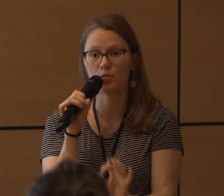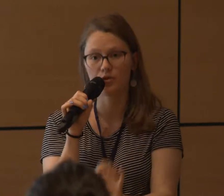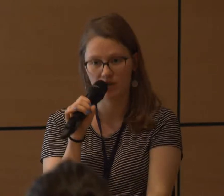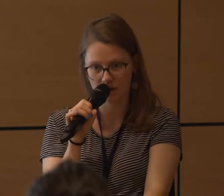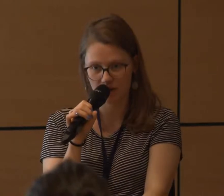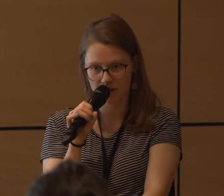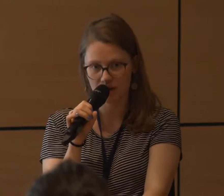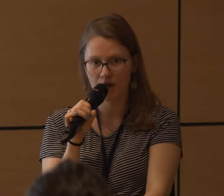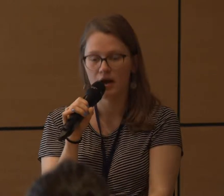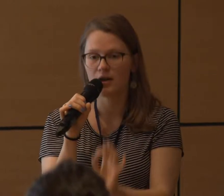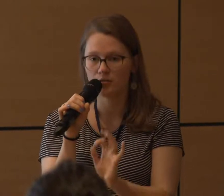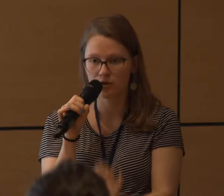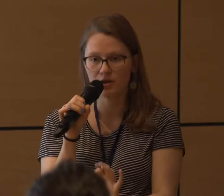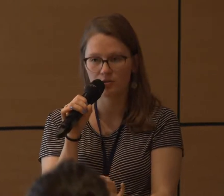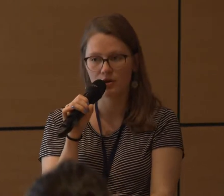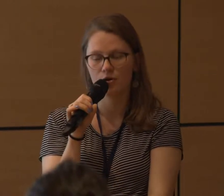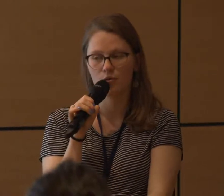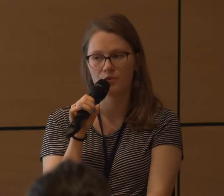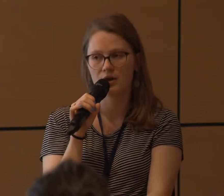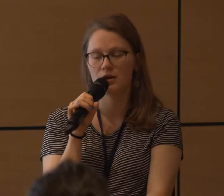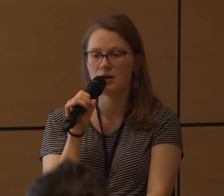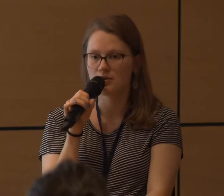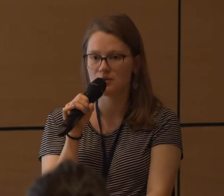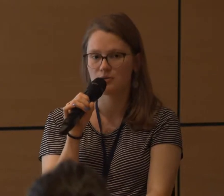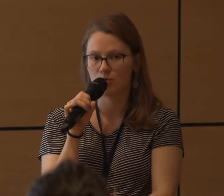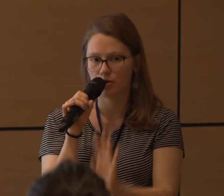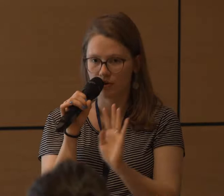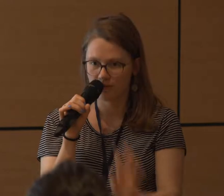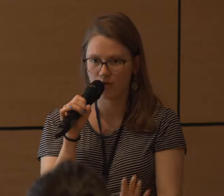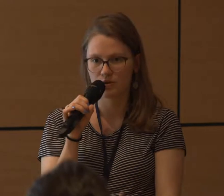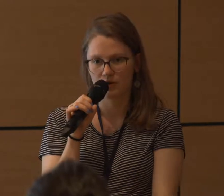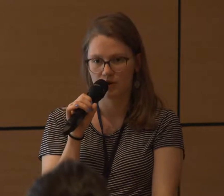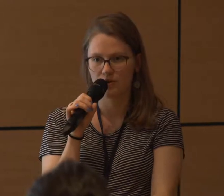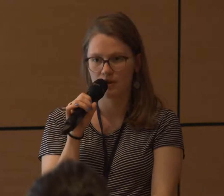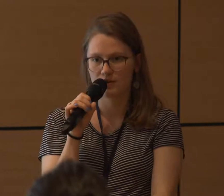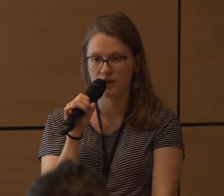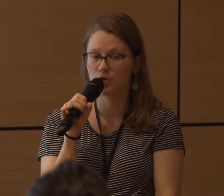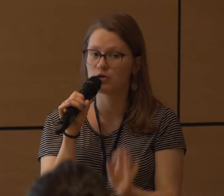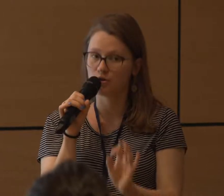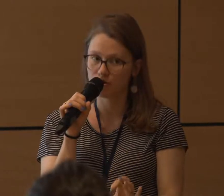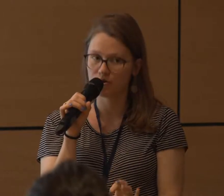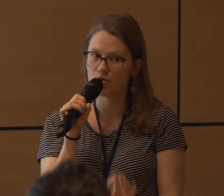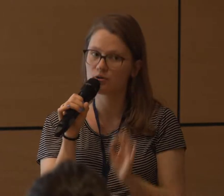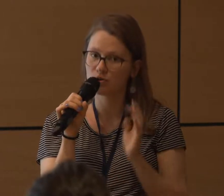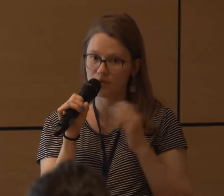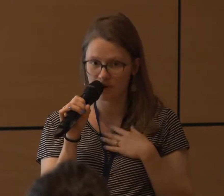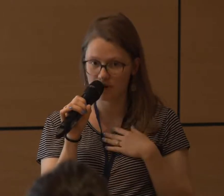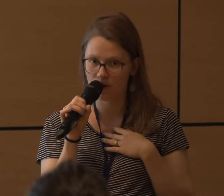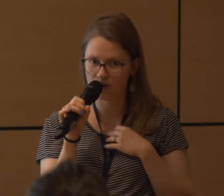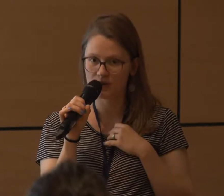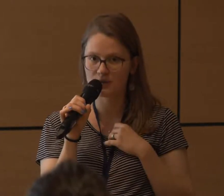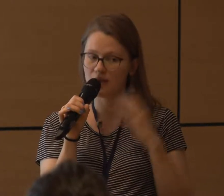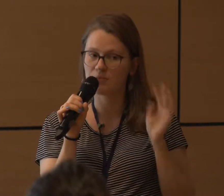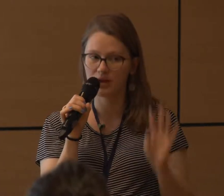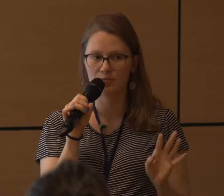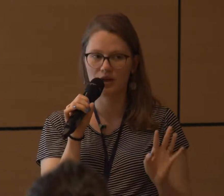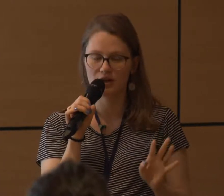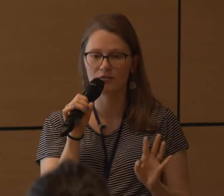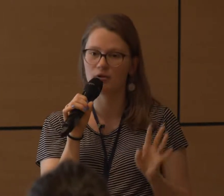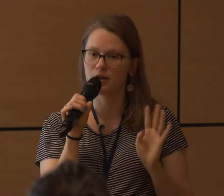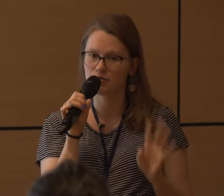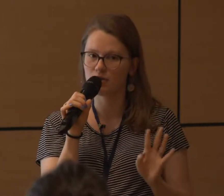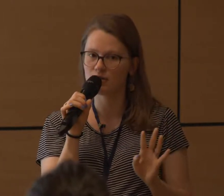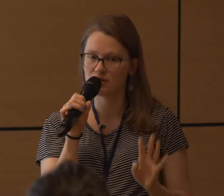i don't think we're there yet and i really really hope that this is what we're going to focus on in the next time because also to be very honest i've been